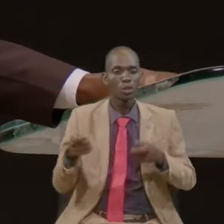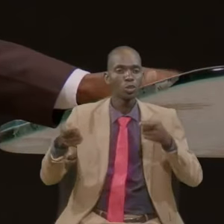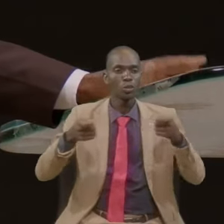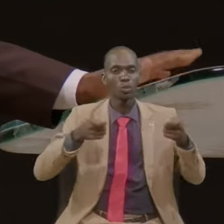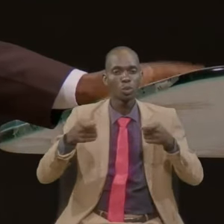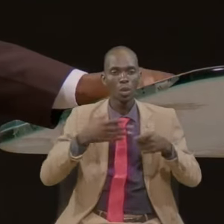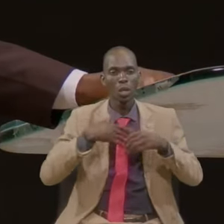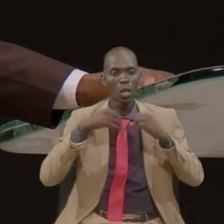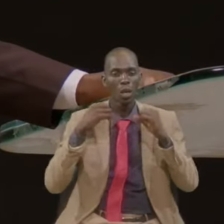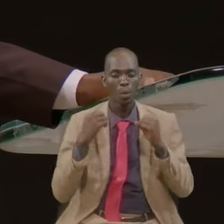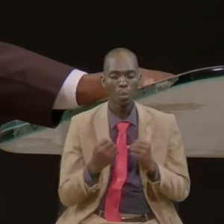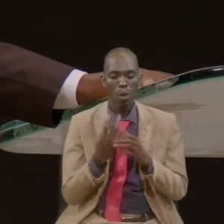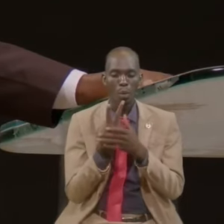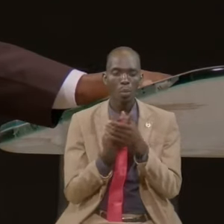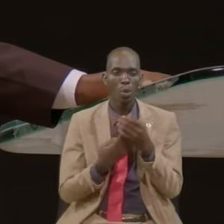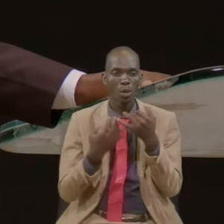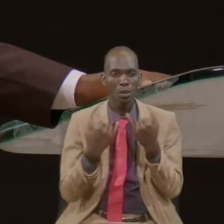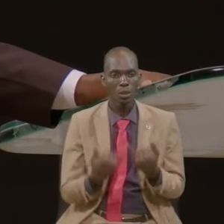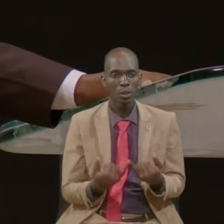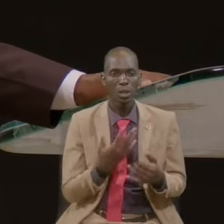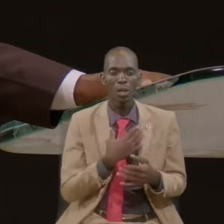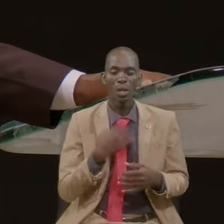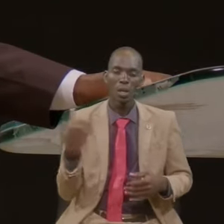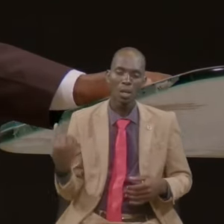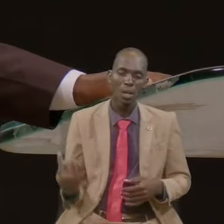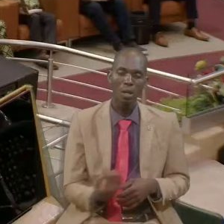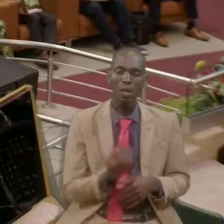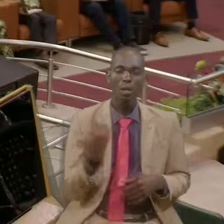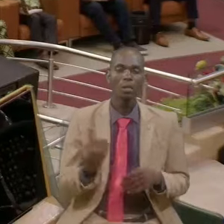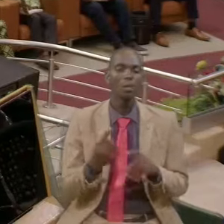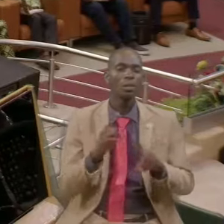power, both now and ever.